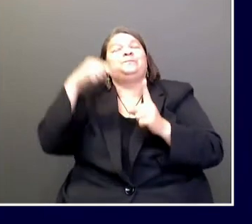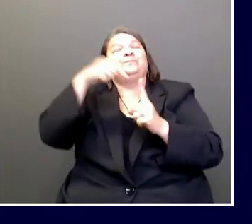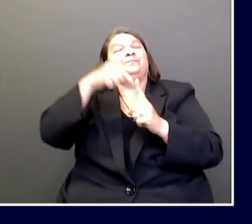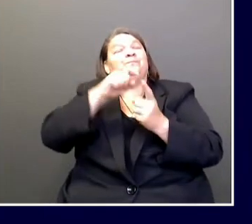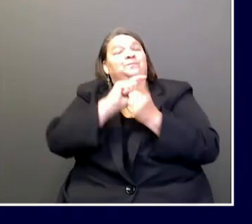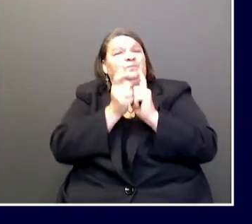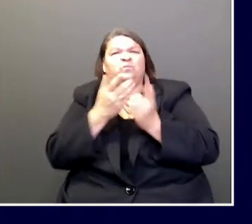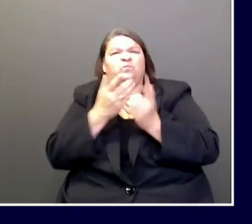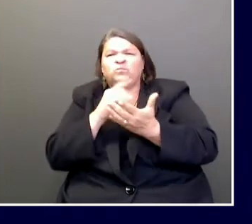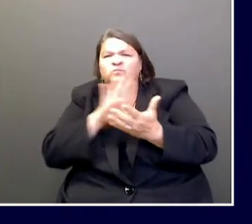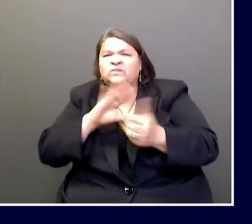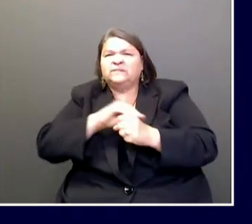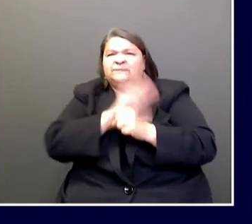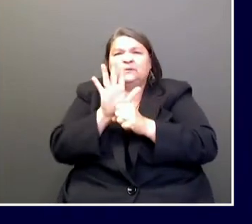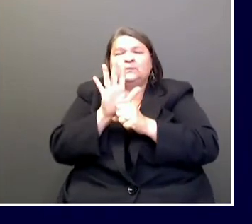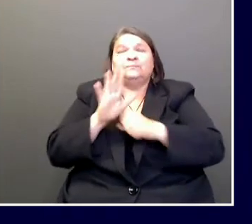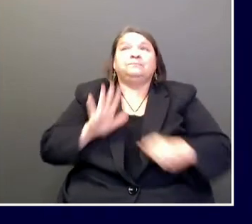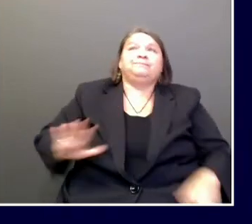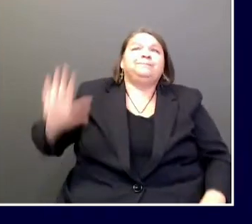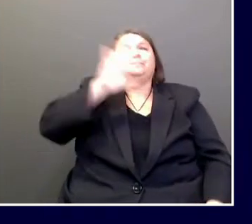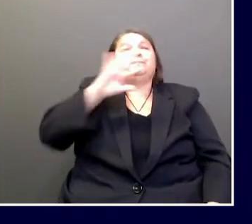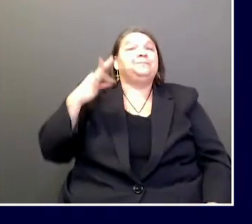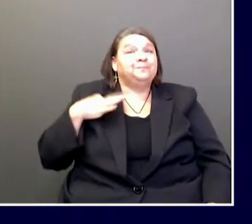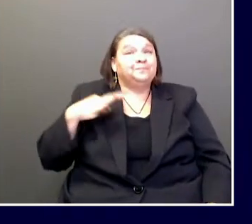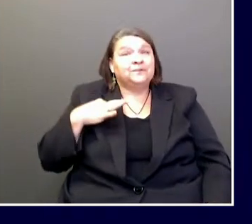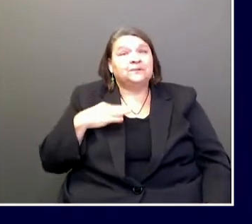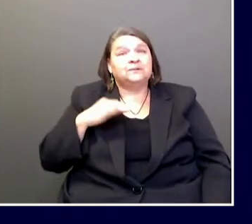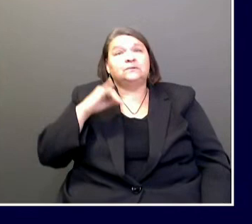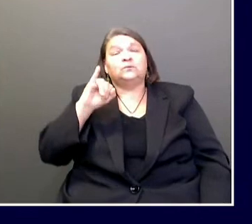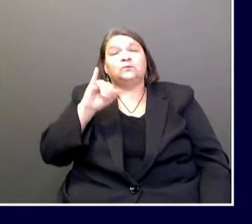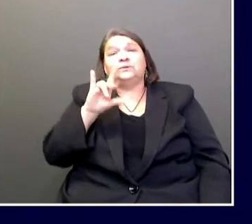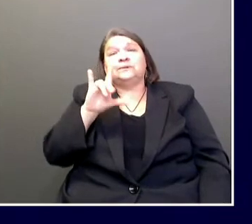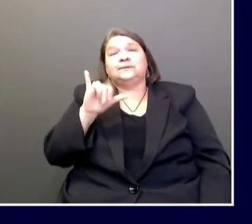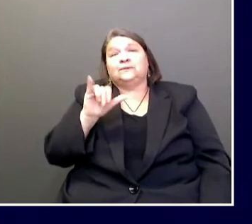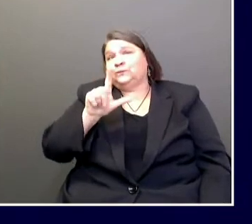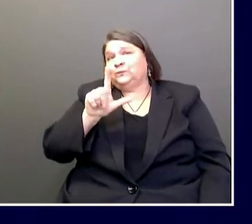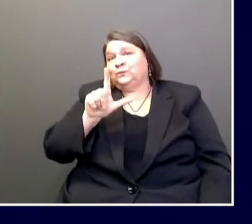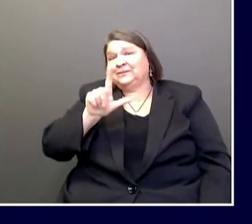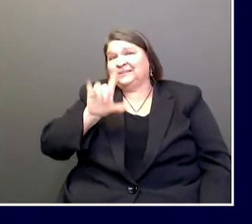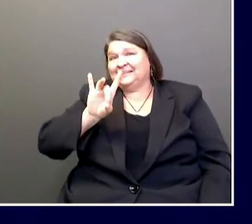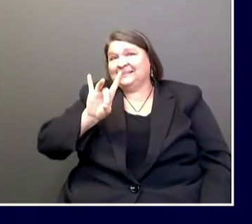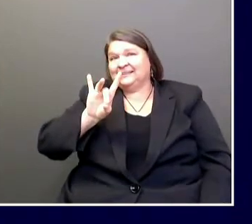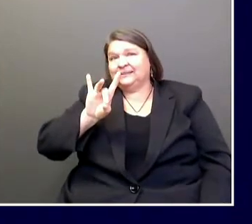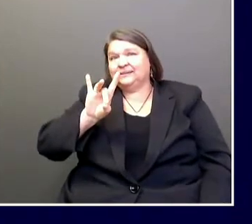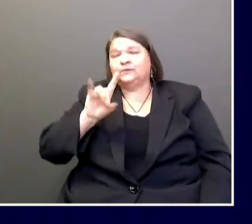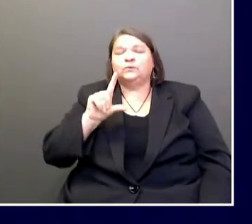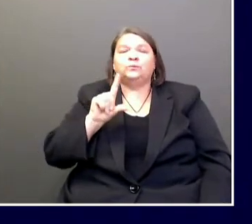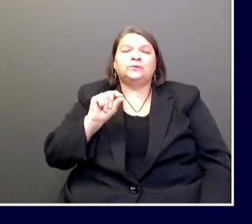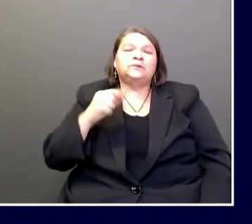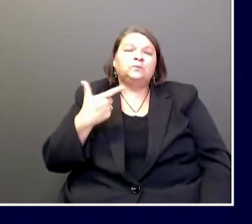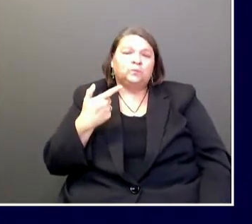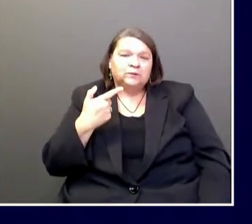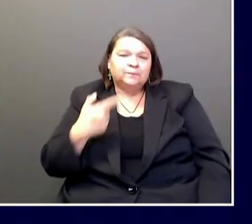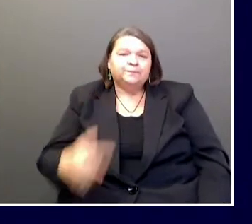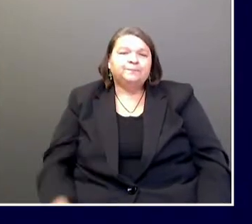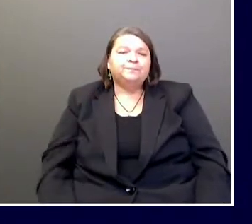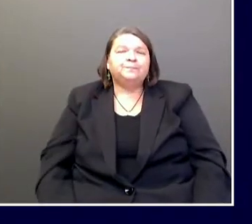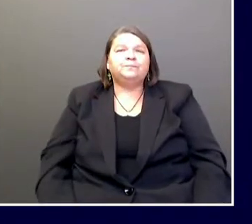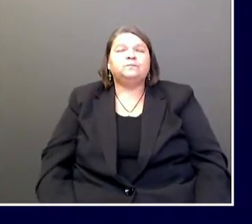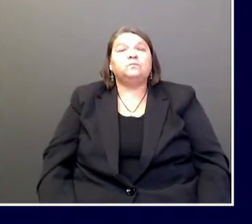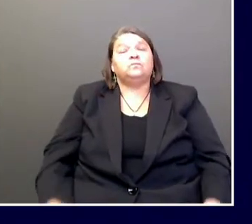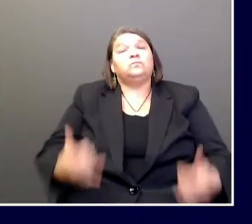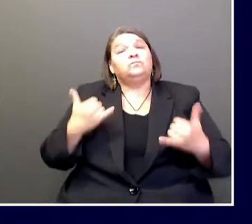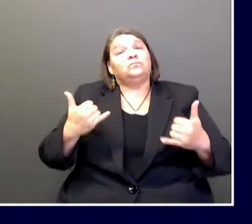for today, July 28th, 2021. I'll begin by talking a little bit about where we are from a public